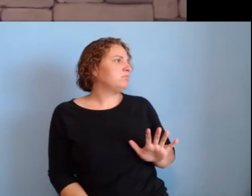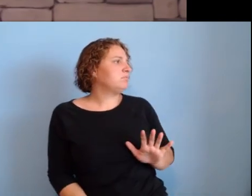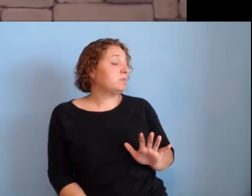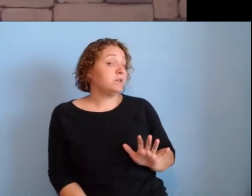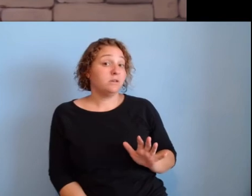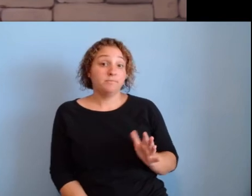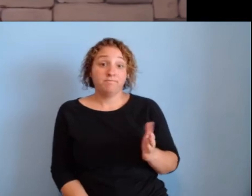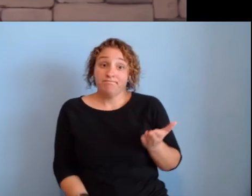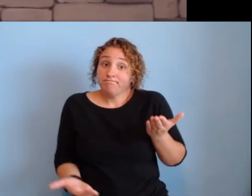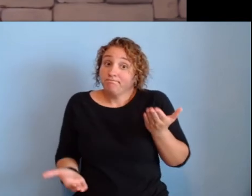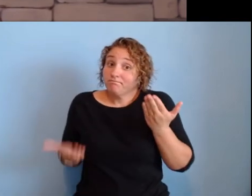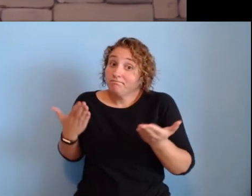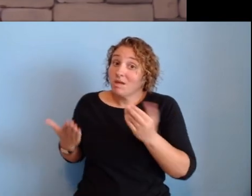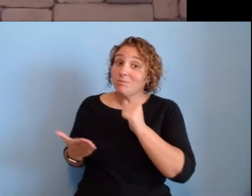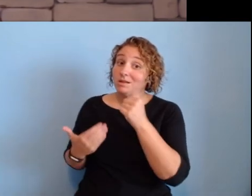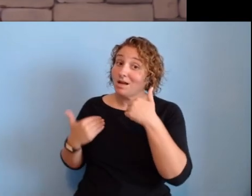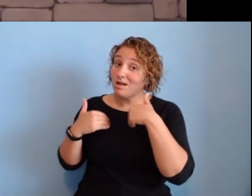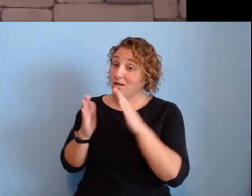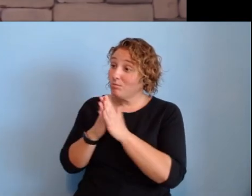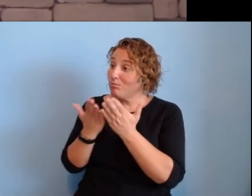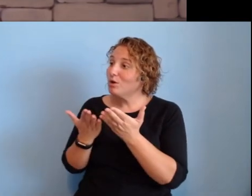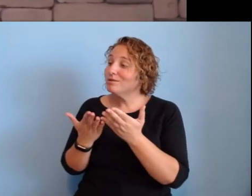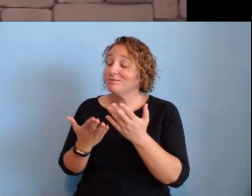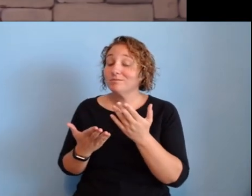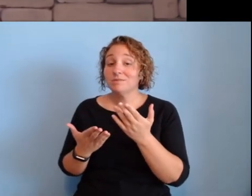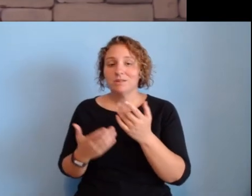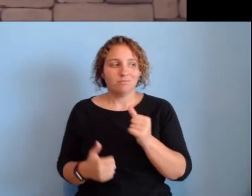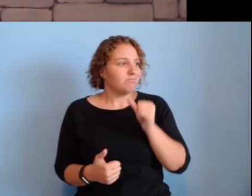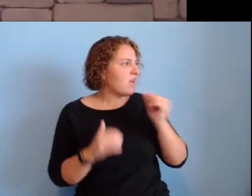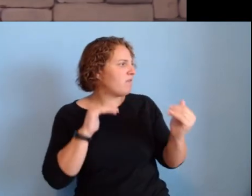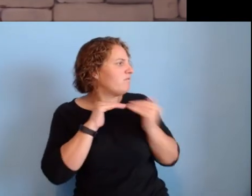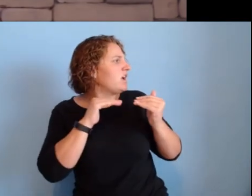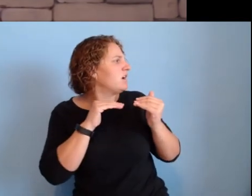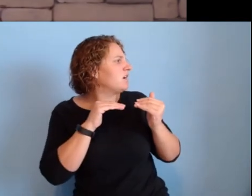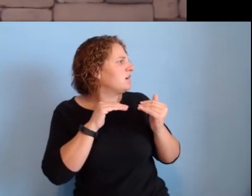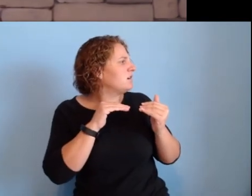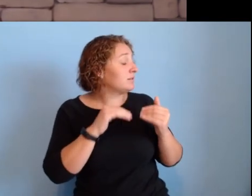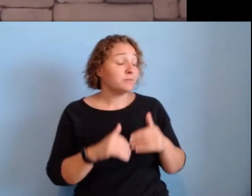Well, then maybe you're not in the book. Well, that's not fair. You know you're right. But I'll tell you what.